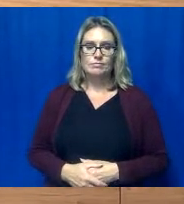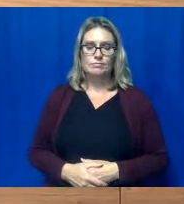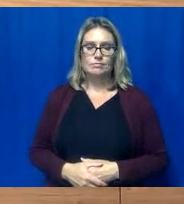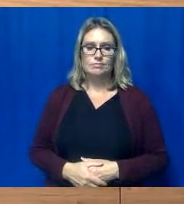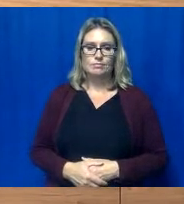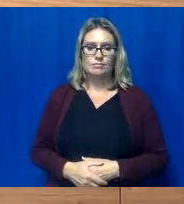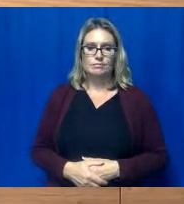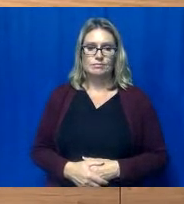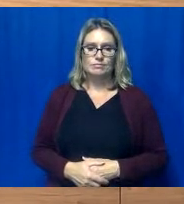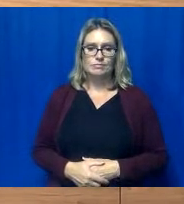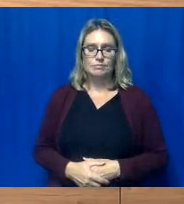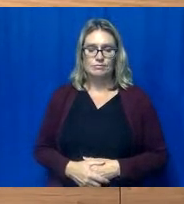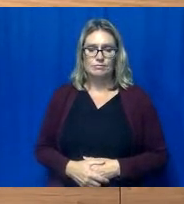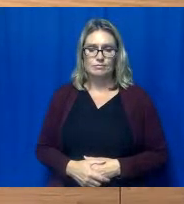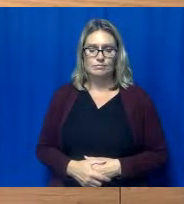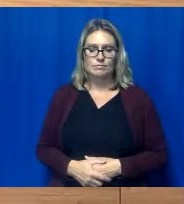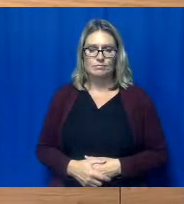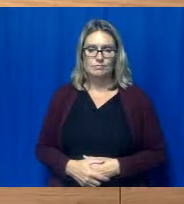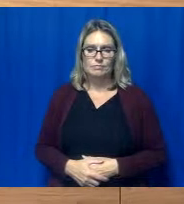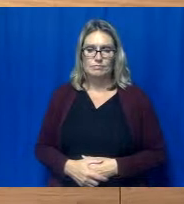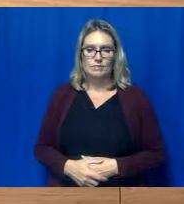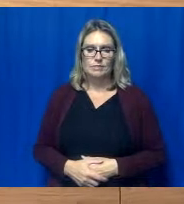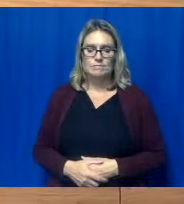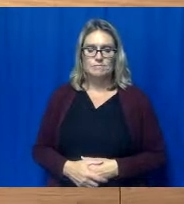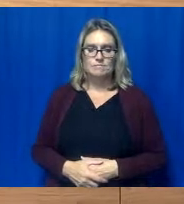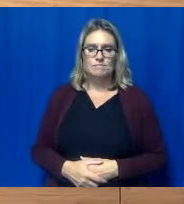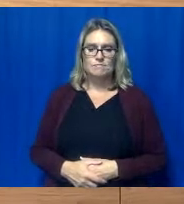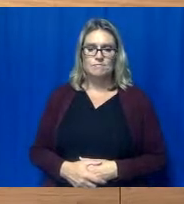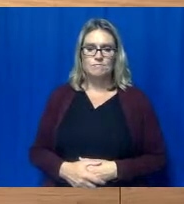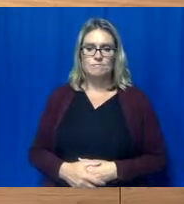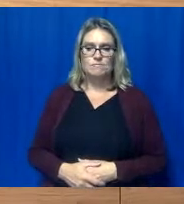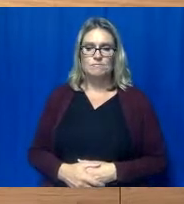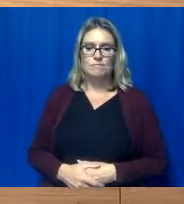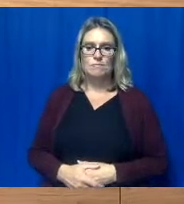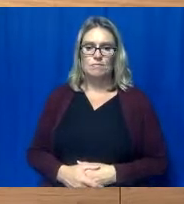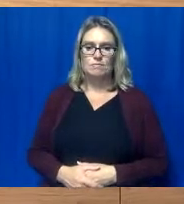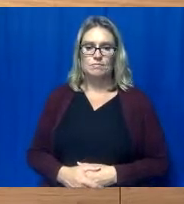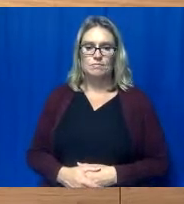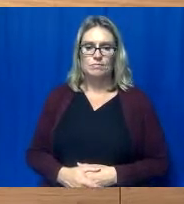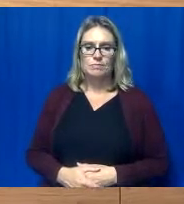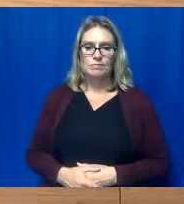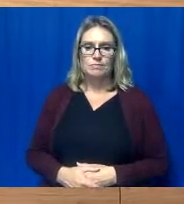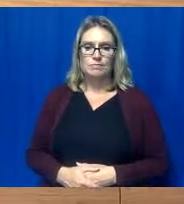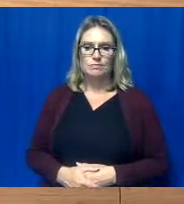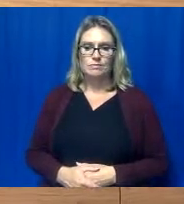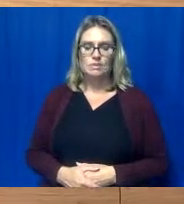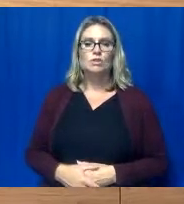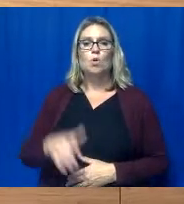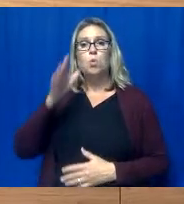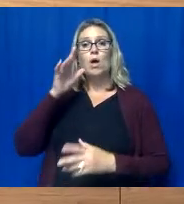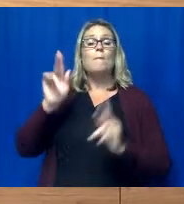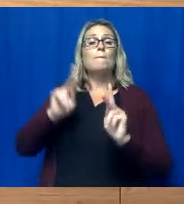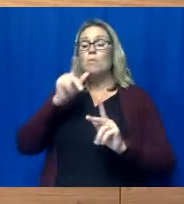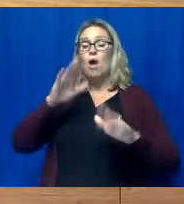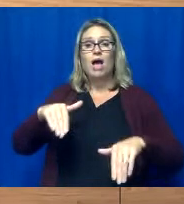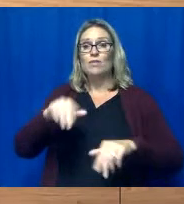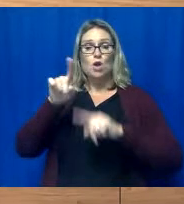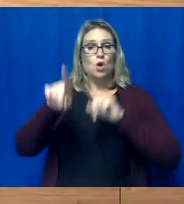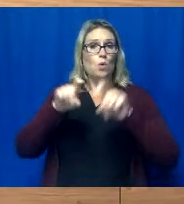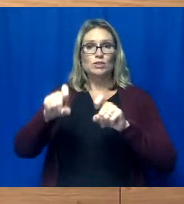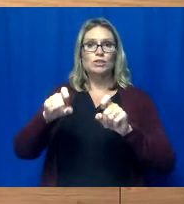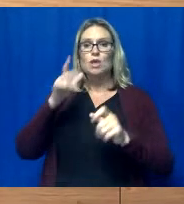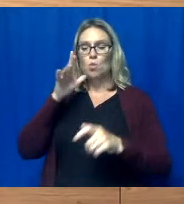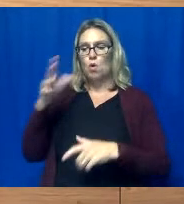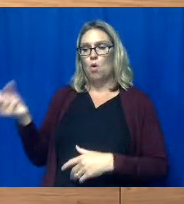press conference so at 2:30, so I will start with the list with the people who haven't had a chance to ask questions